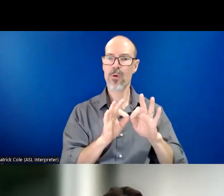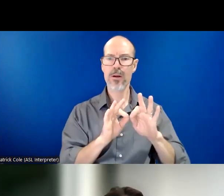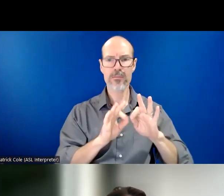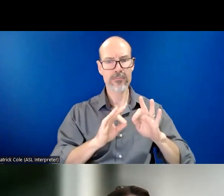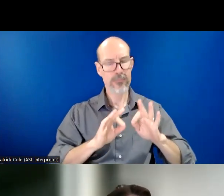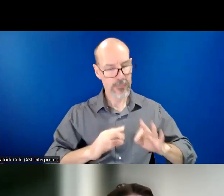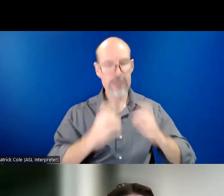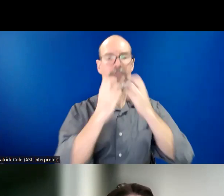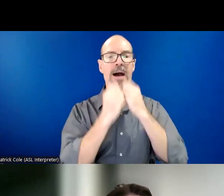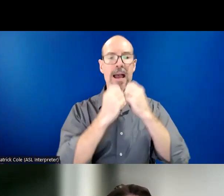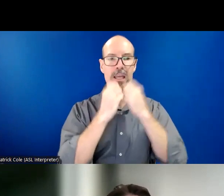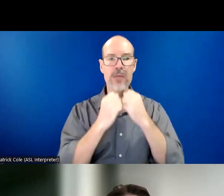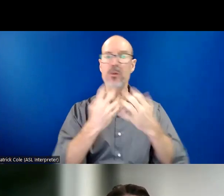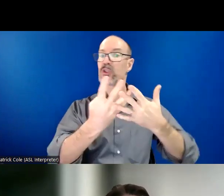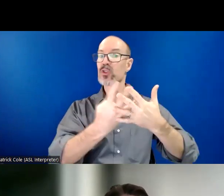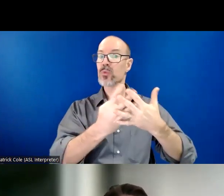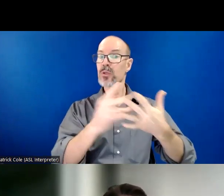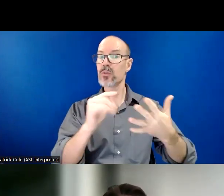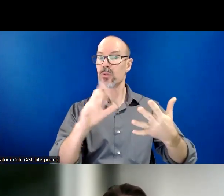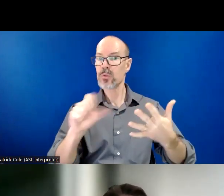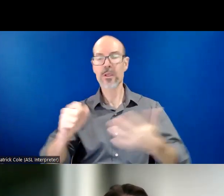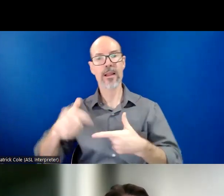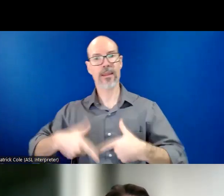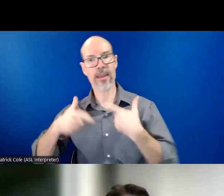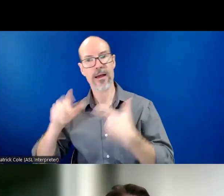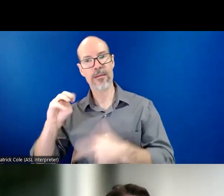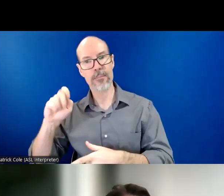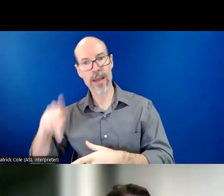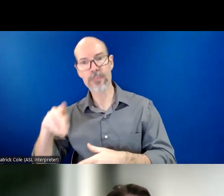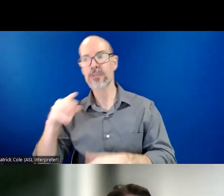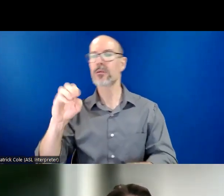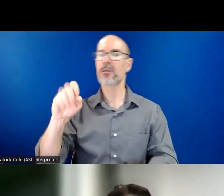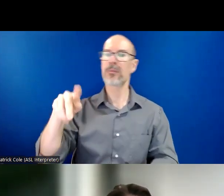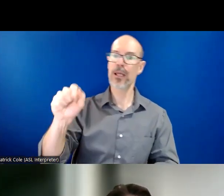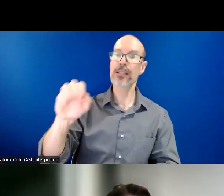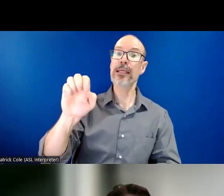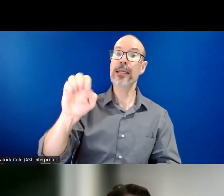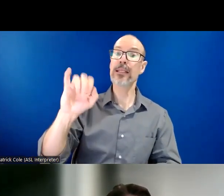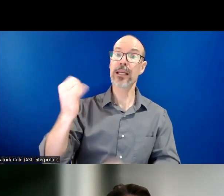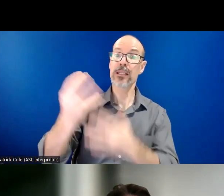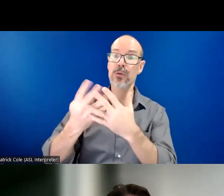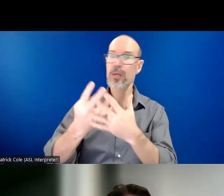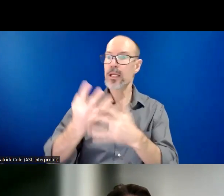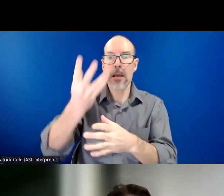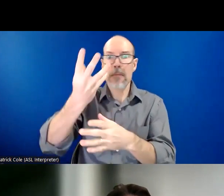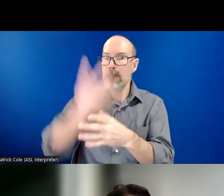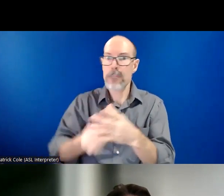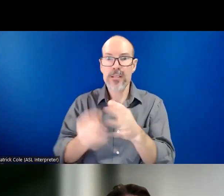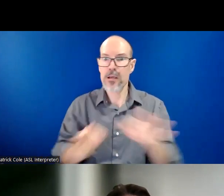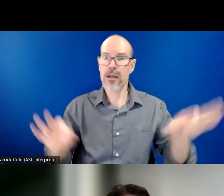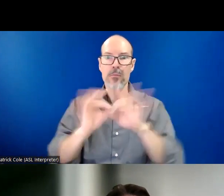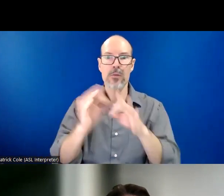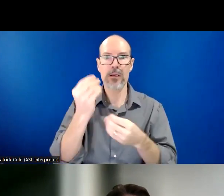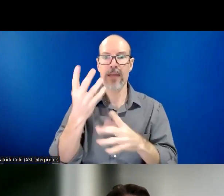screening tools like the LIDAC census tract maps and EPA's EJ screen are missing critically important data for